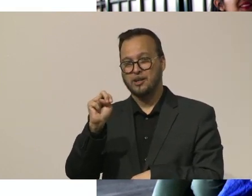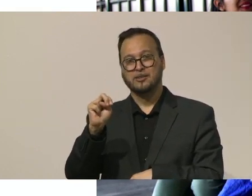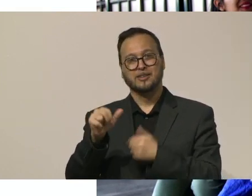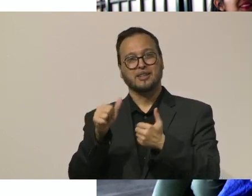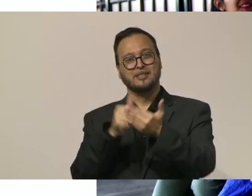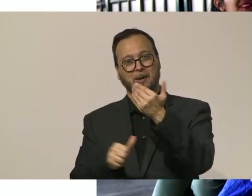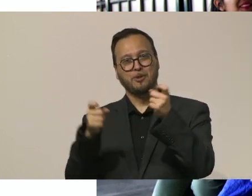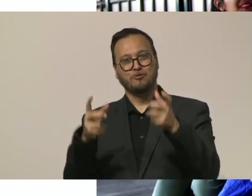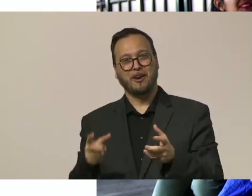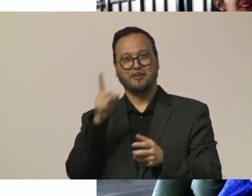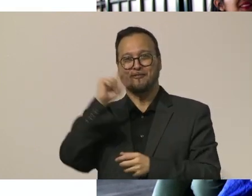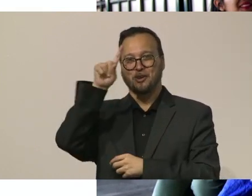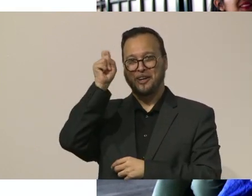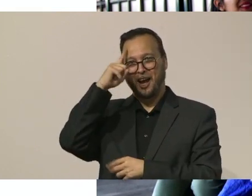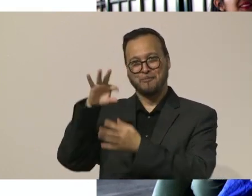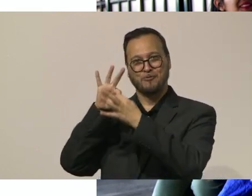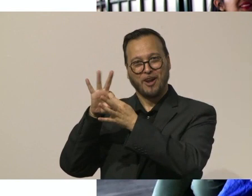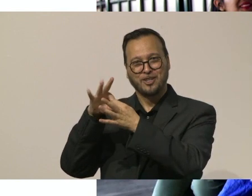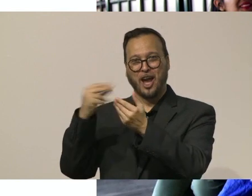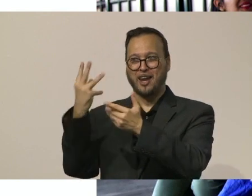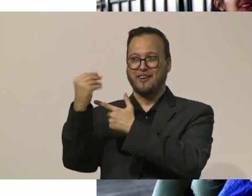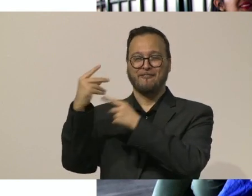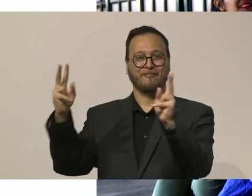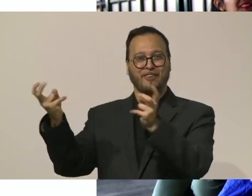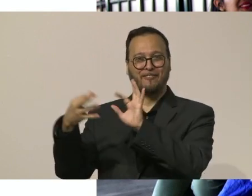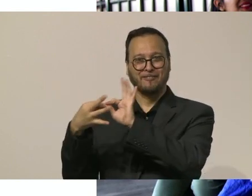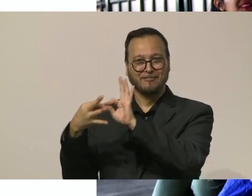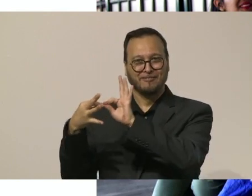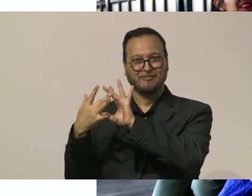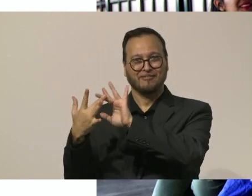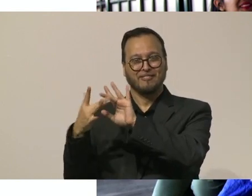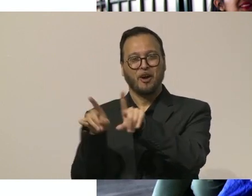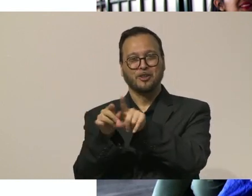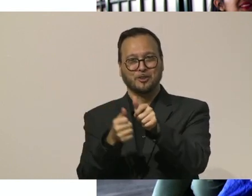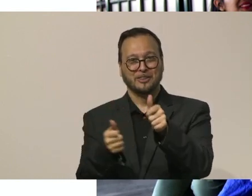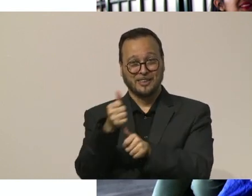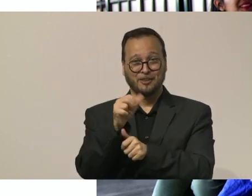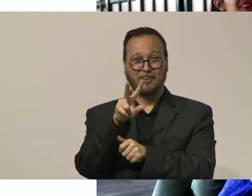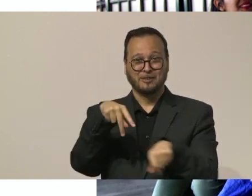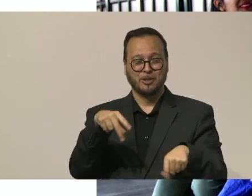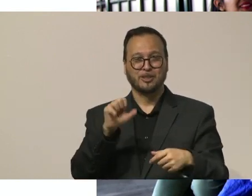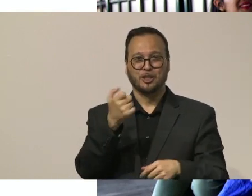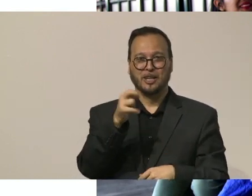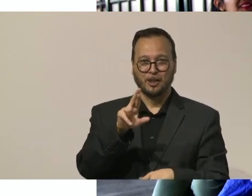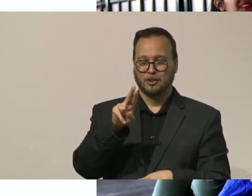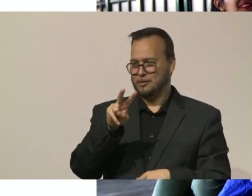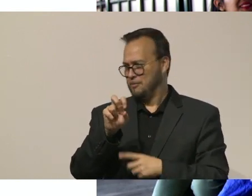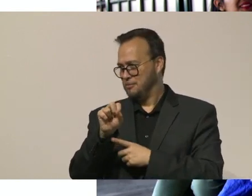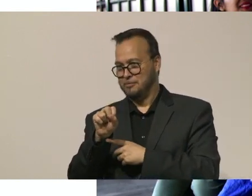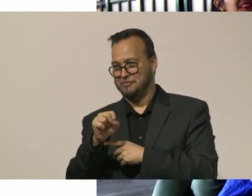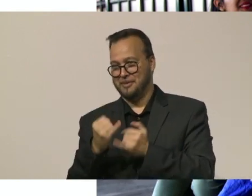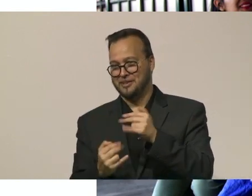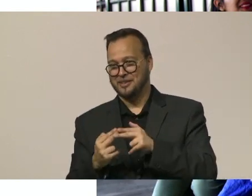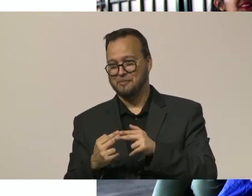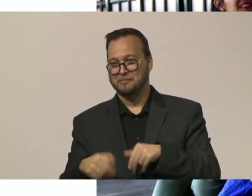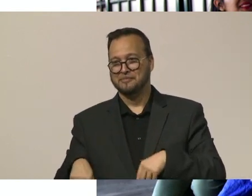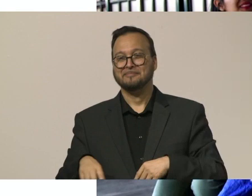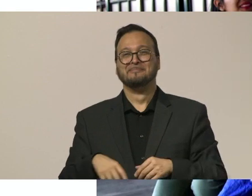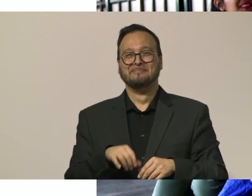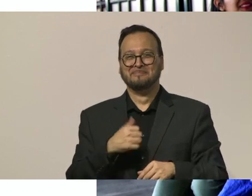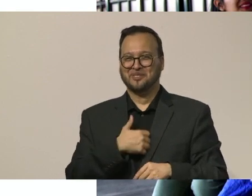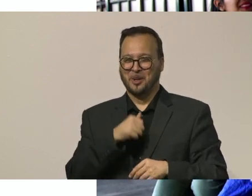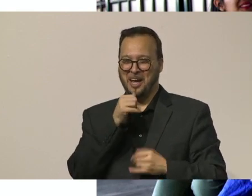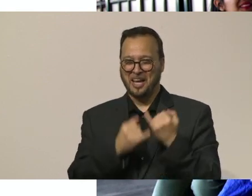Director of Government and Relations and External Affairs, and Senior Vice President Shahir Irfan. Okay, couple last things. Our